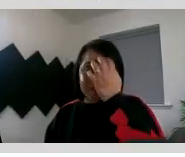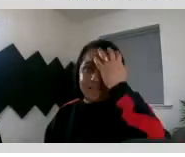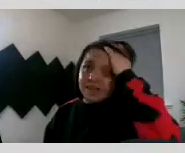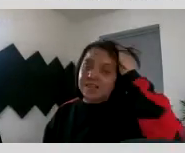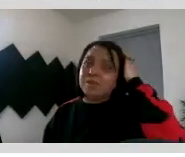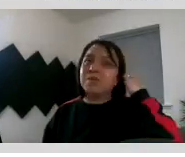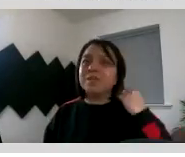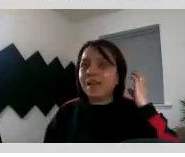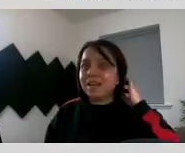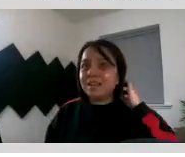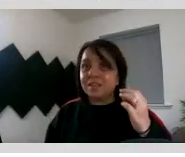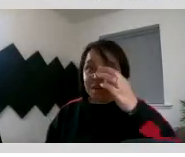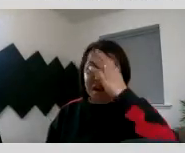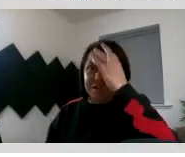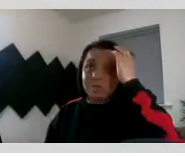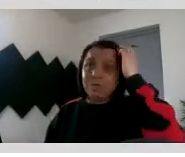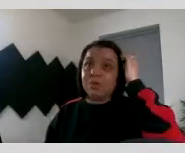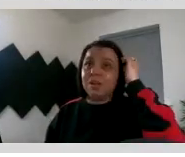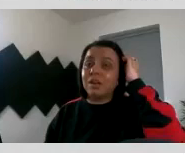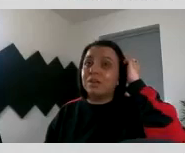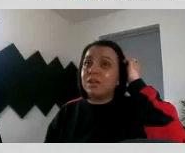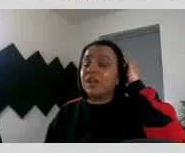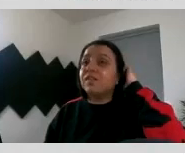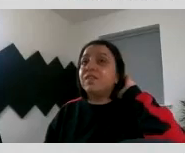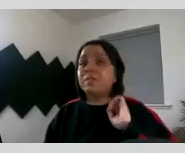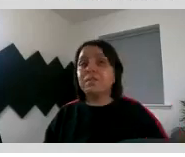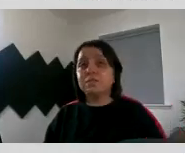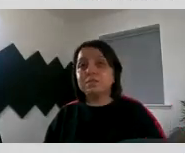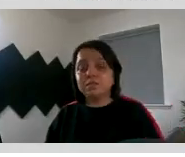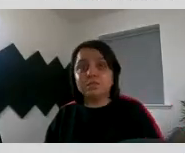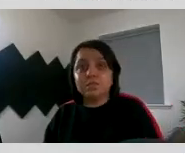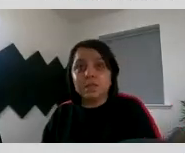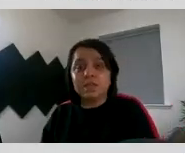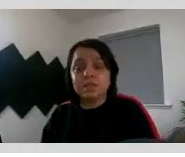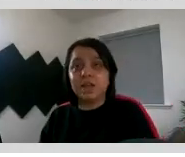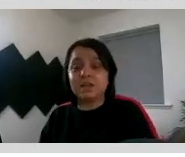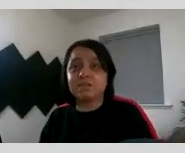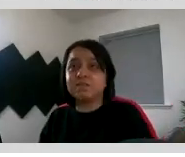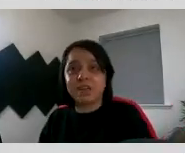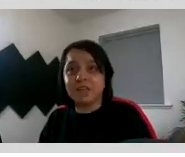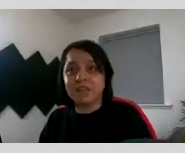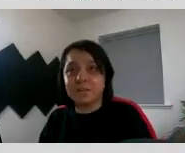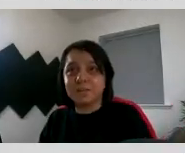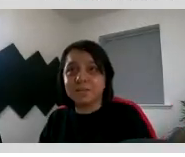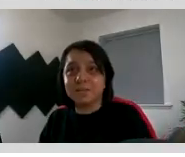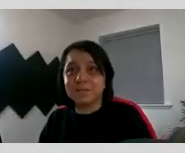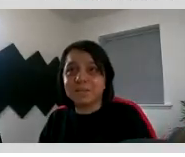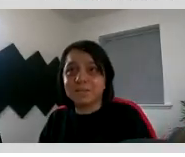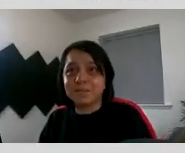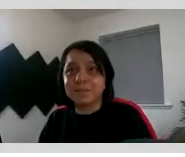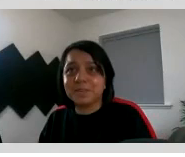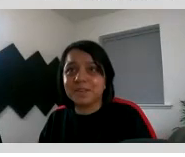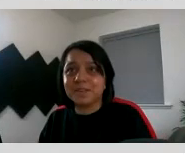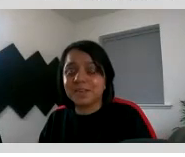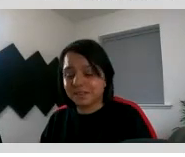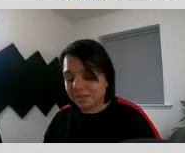Is there anything else anybody wants to ask at all? Even if it's about like anything? Yeah, I